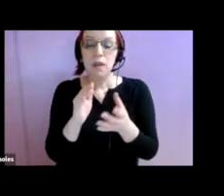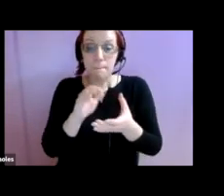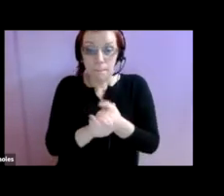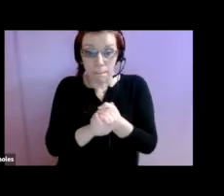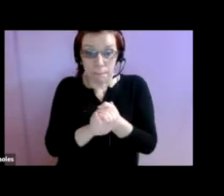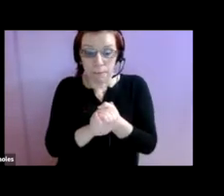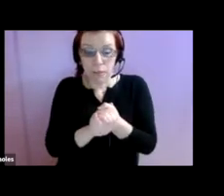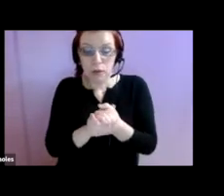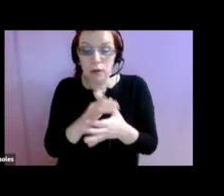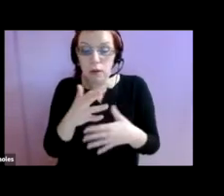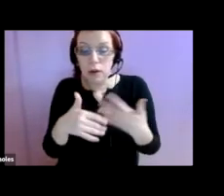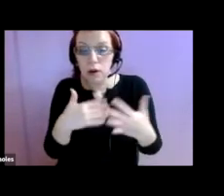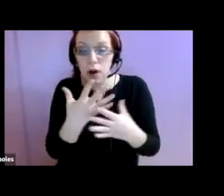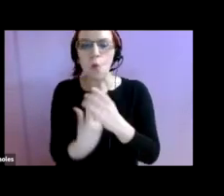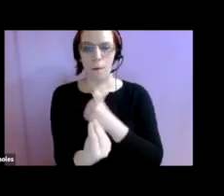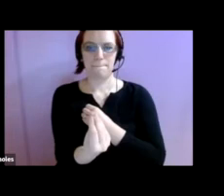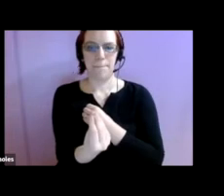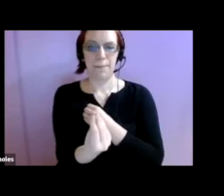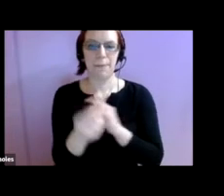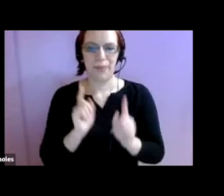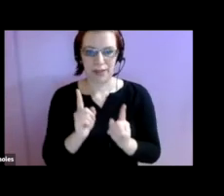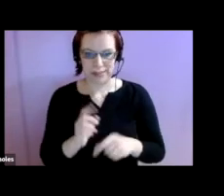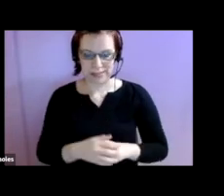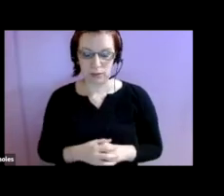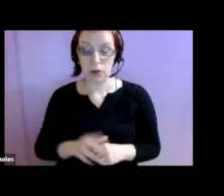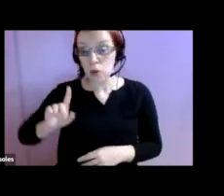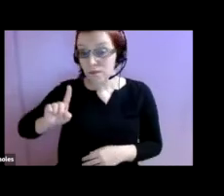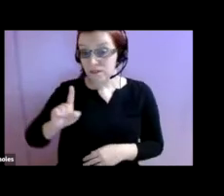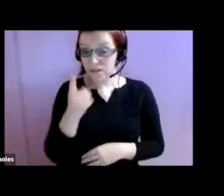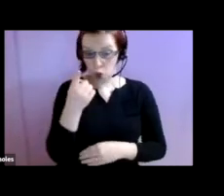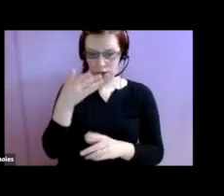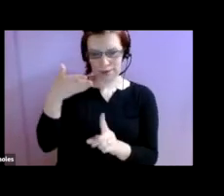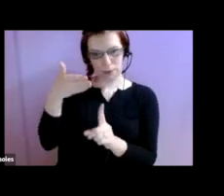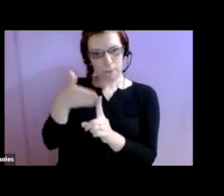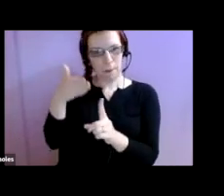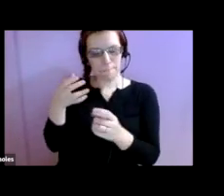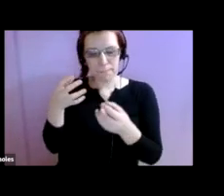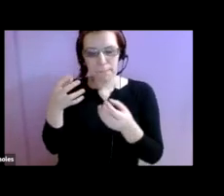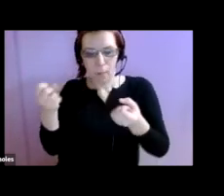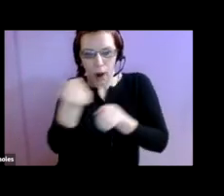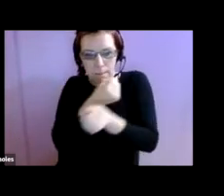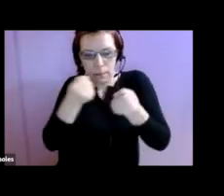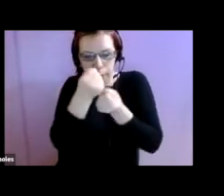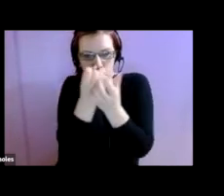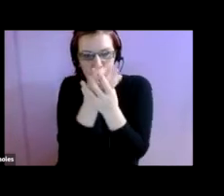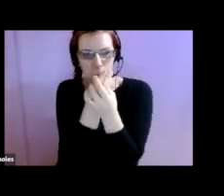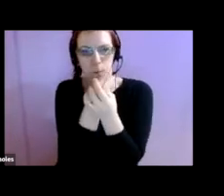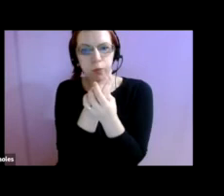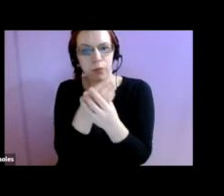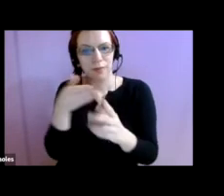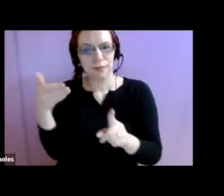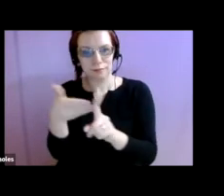And so we detected the first neutron star collision in the observing run.